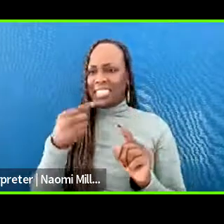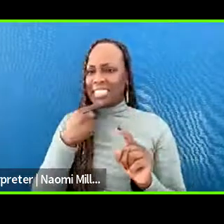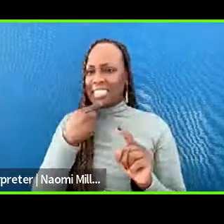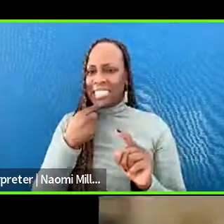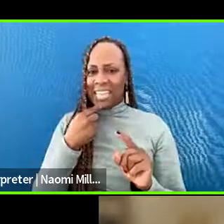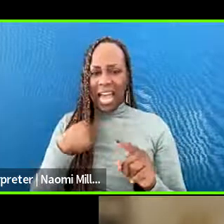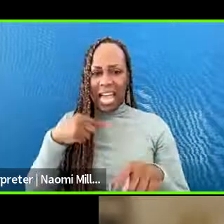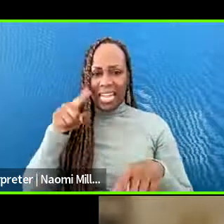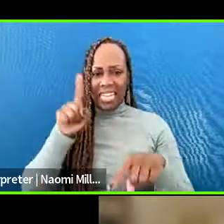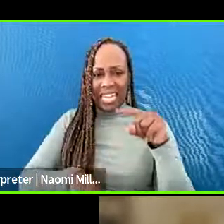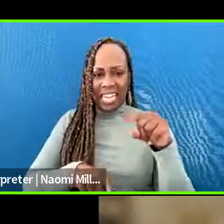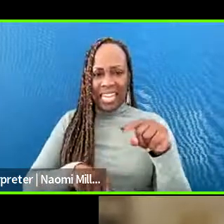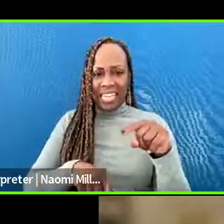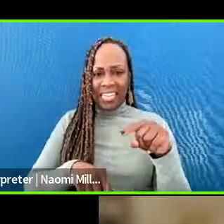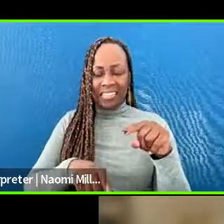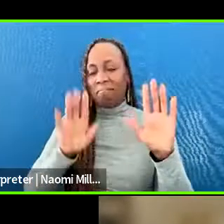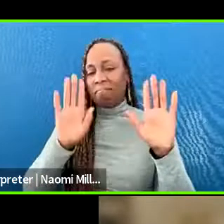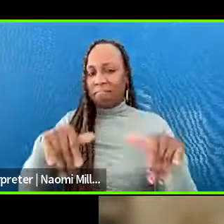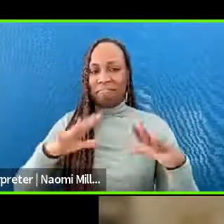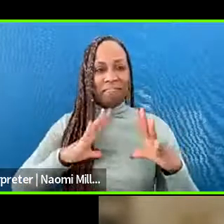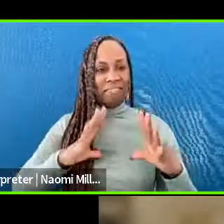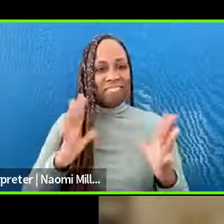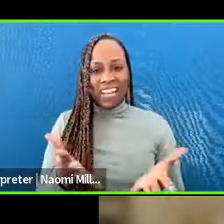I can't, which is just fine.